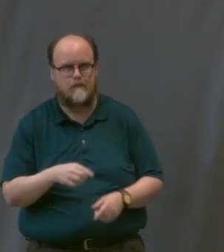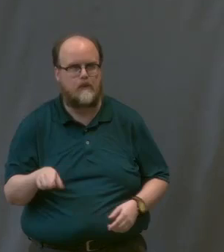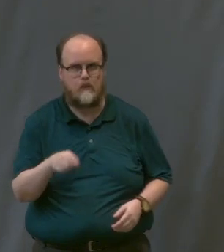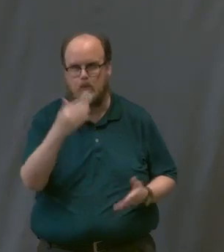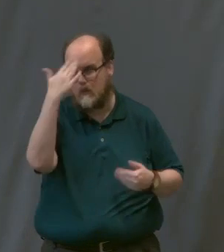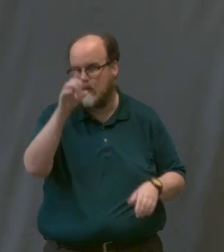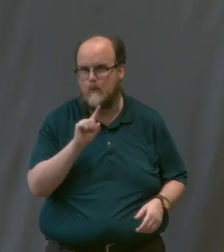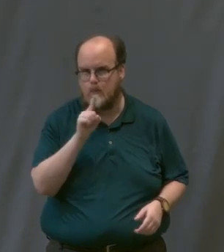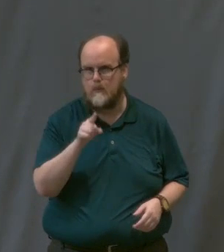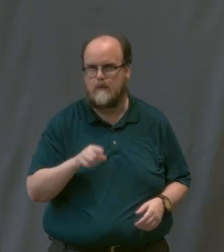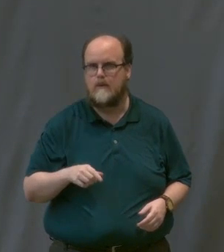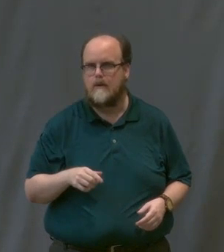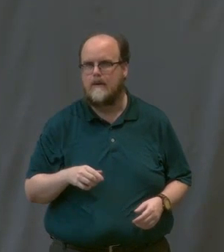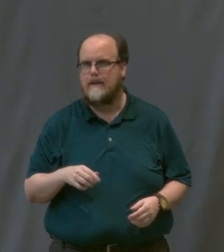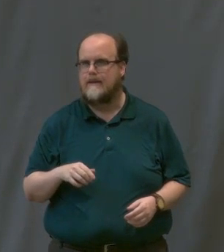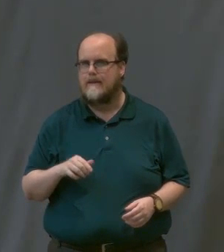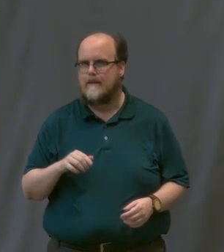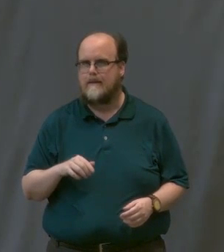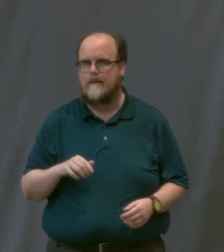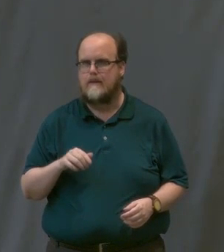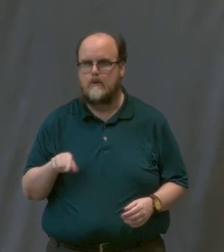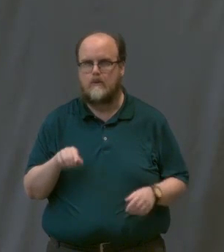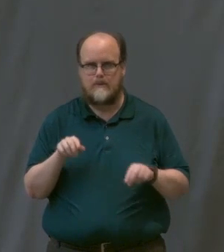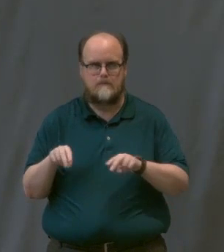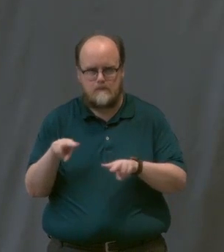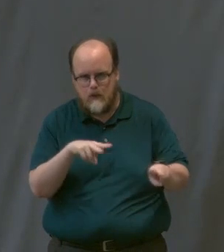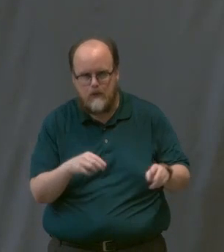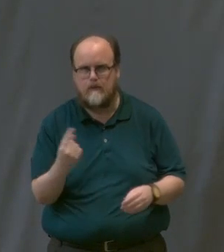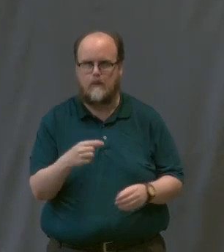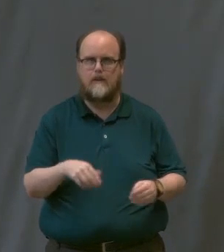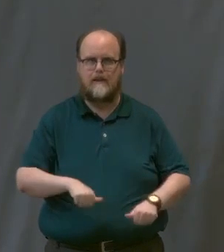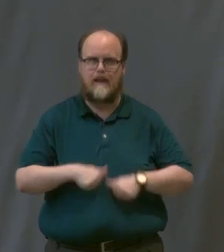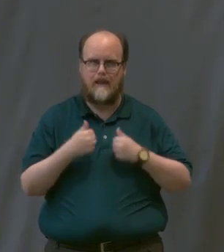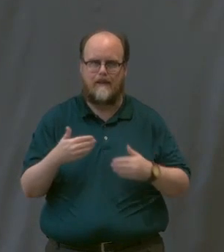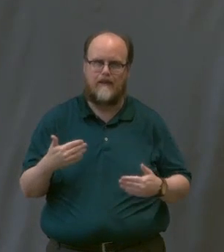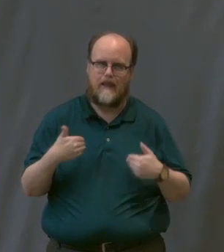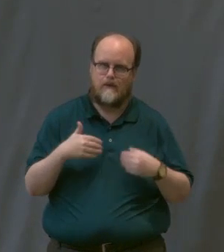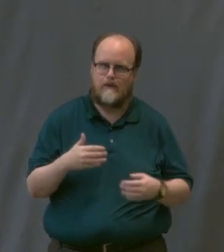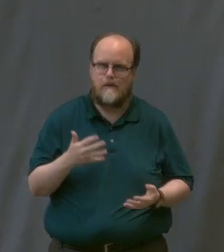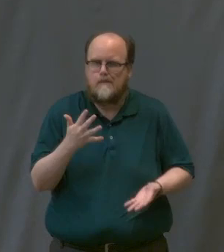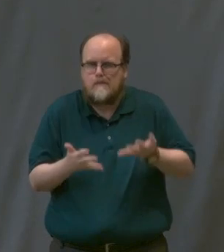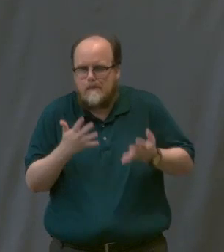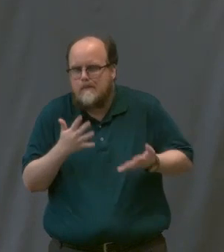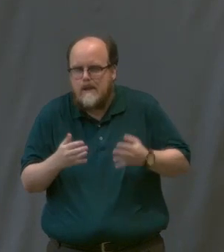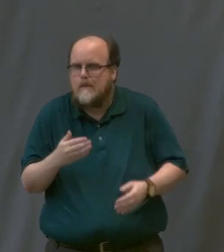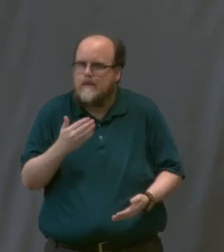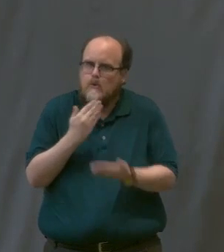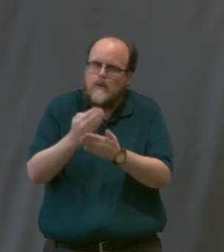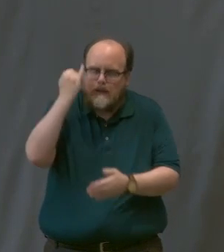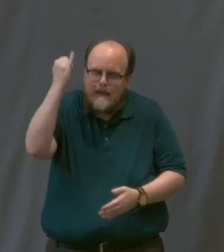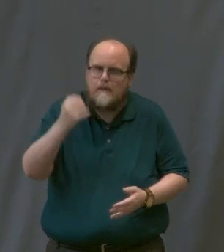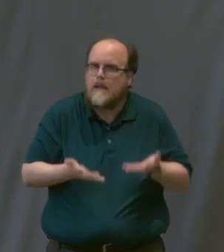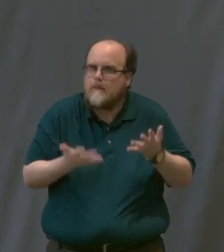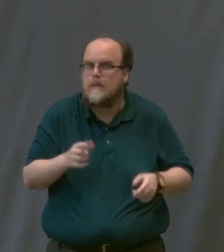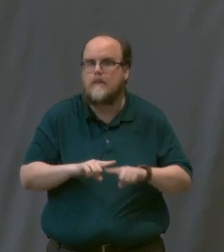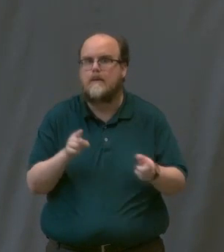for sure positively. You can look at someone's life and have a pretty good indication, possibly. But